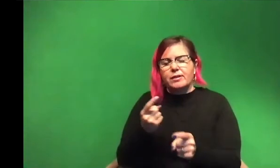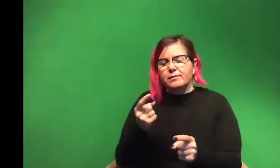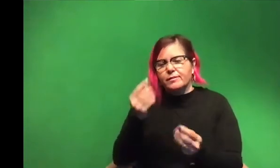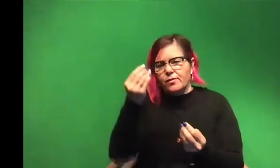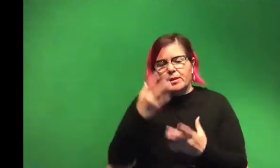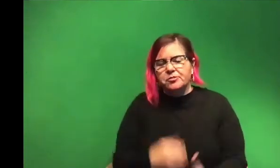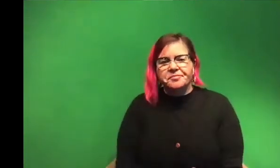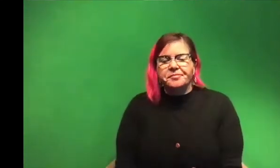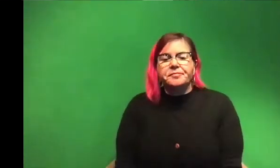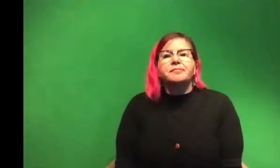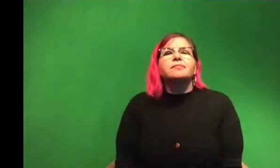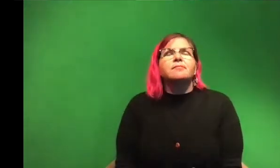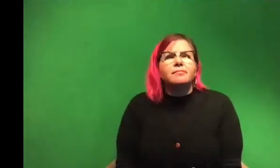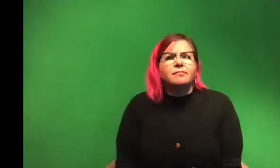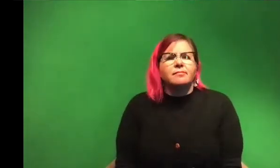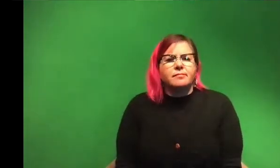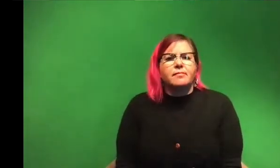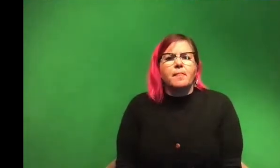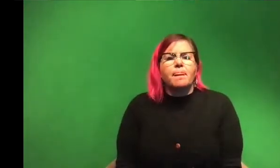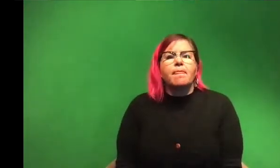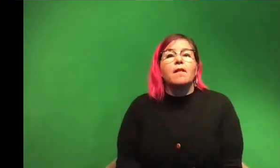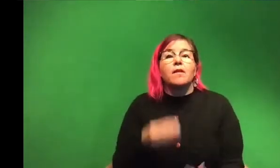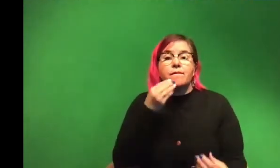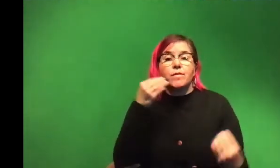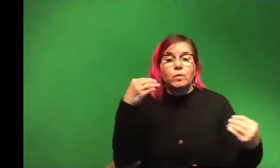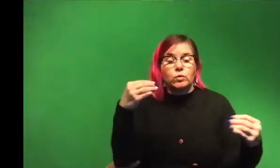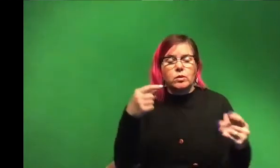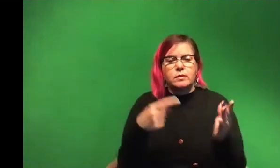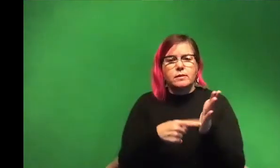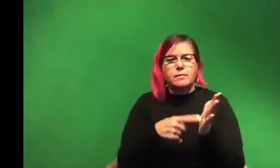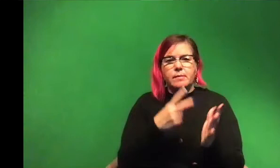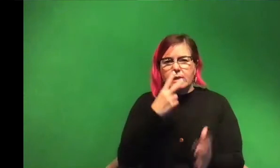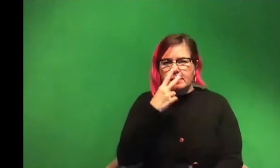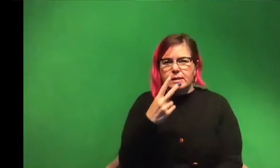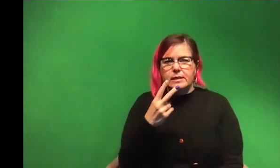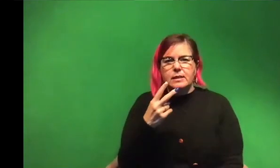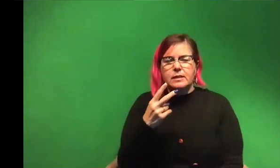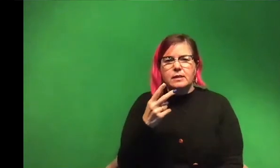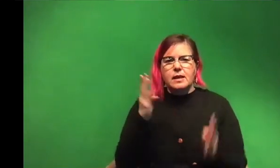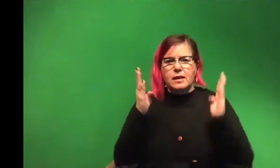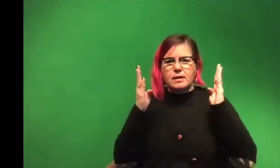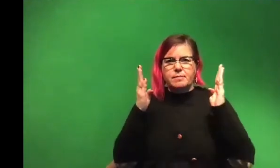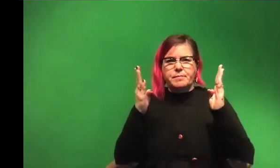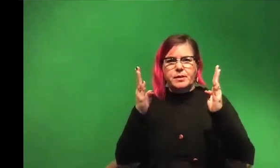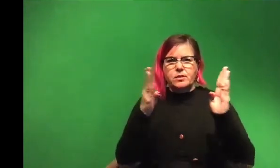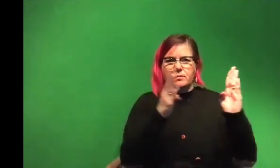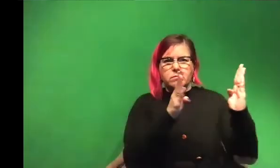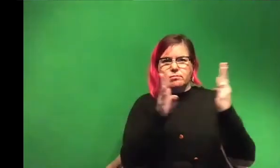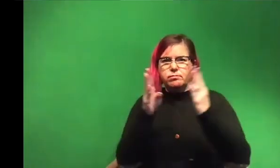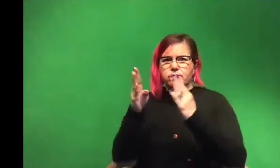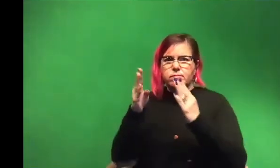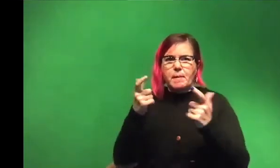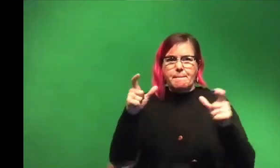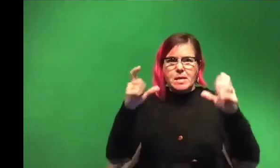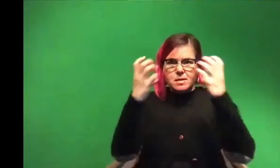Gotcha. Cool. At the grocery store, I sometimes see these like pillars that are zooming around by themselves with like big googly